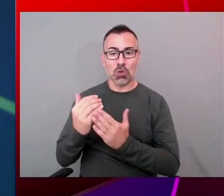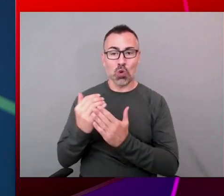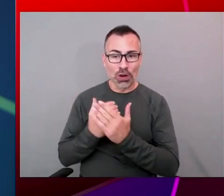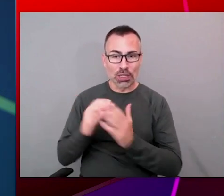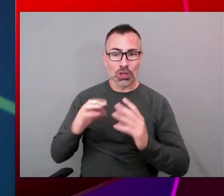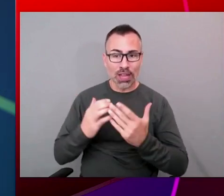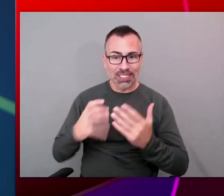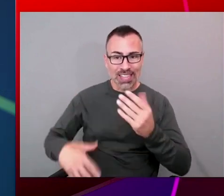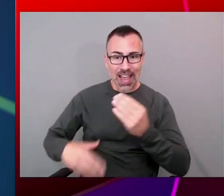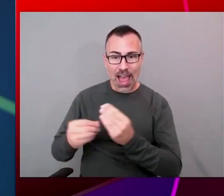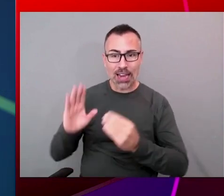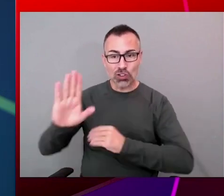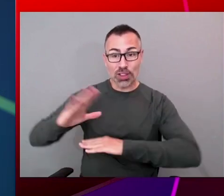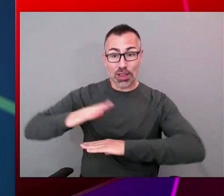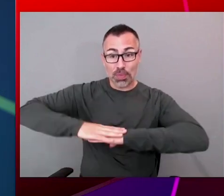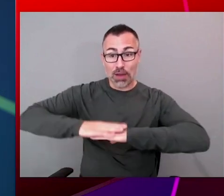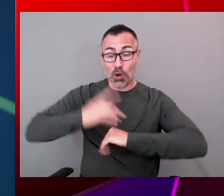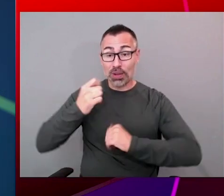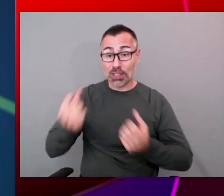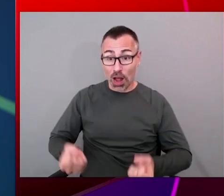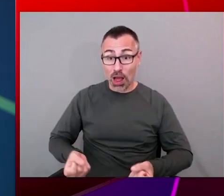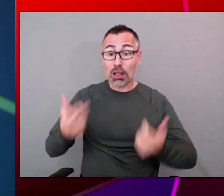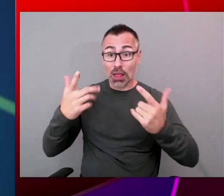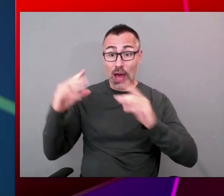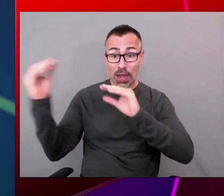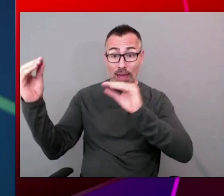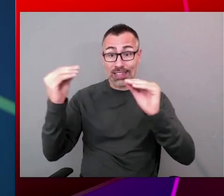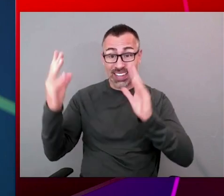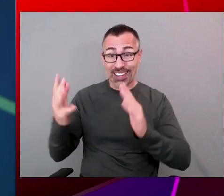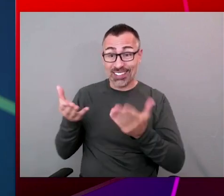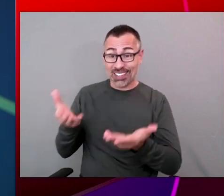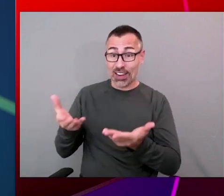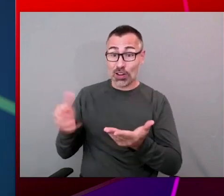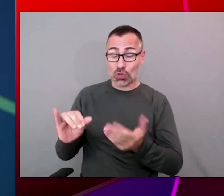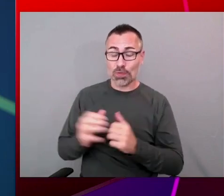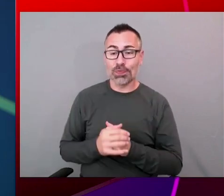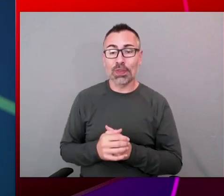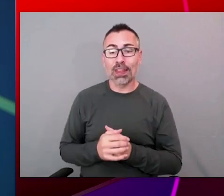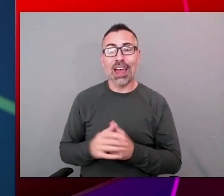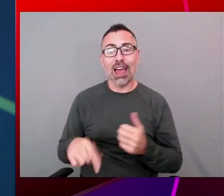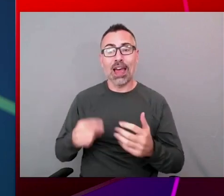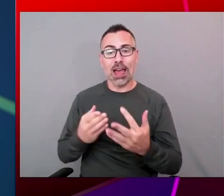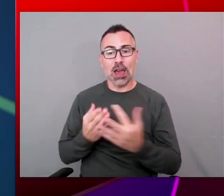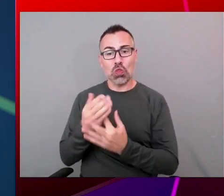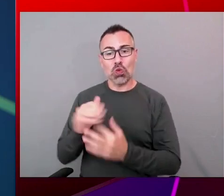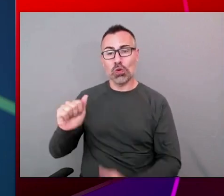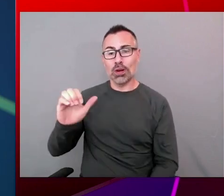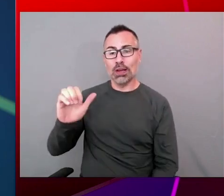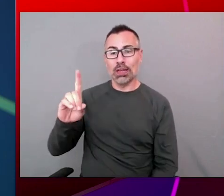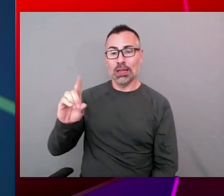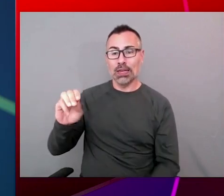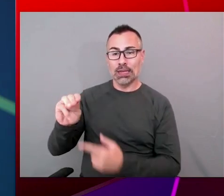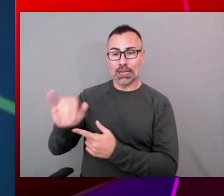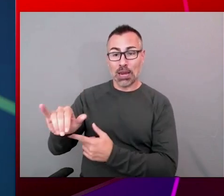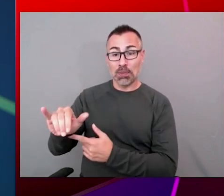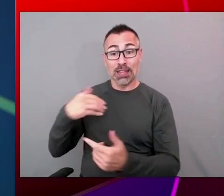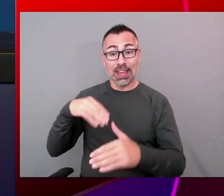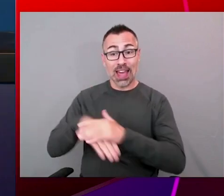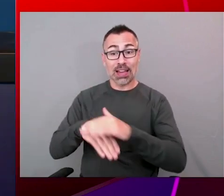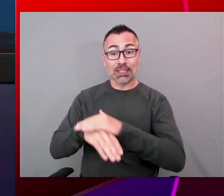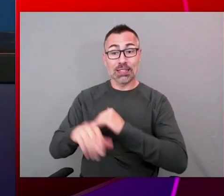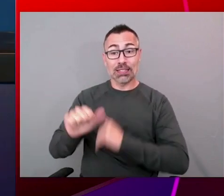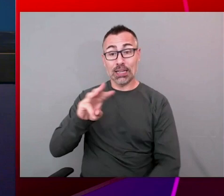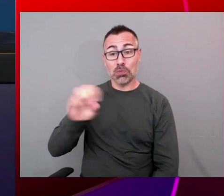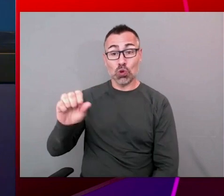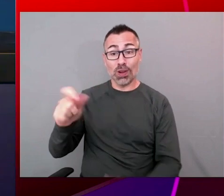there's a large number of educators there also. And through Academy, they get access to the AWS Management Console. Yeah,